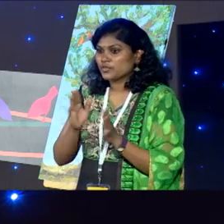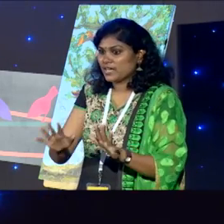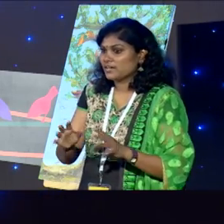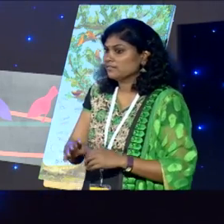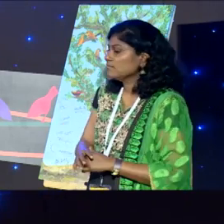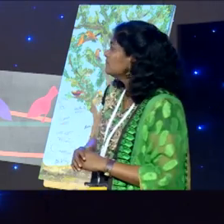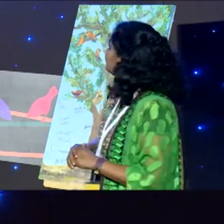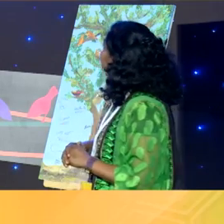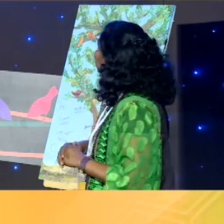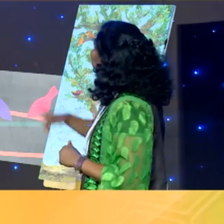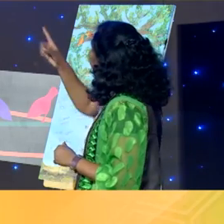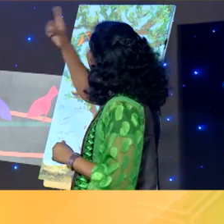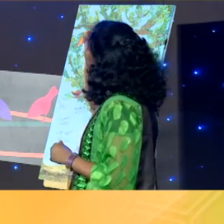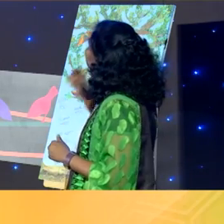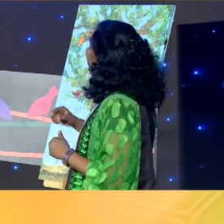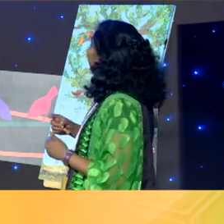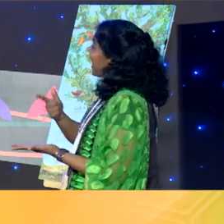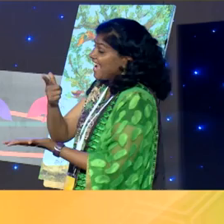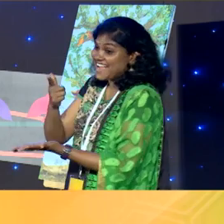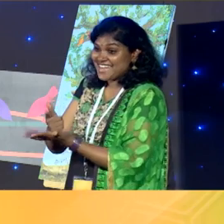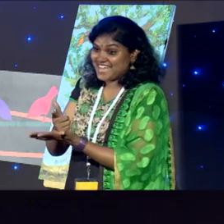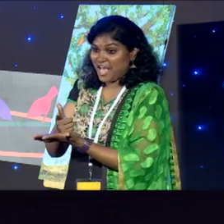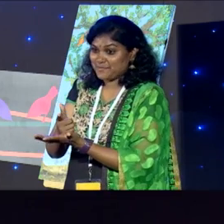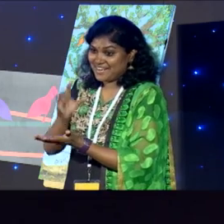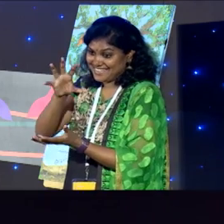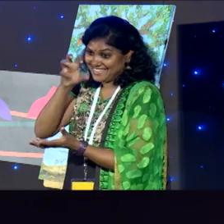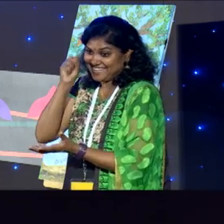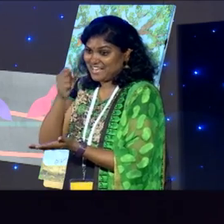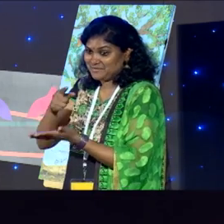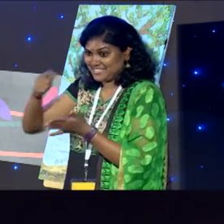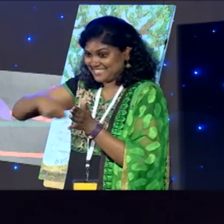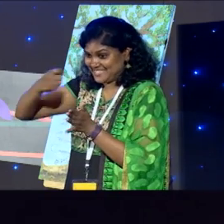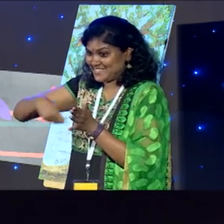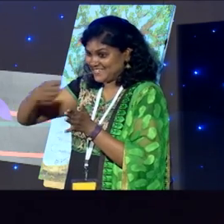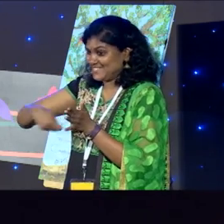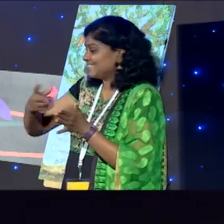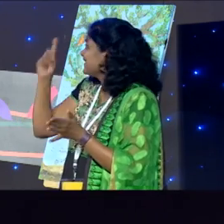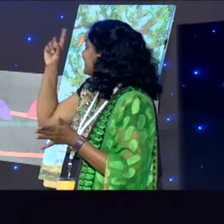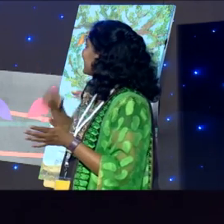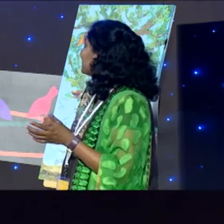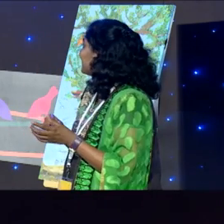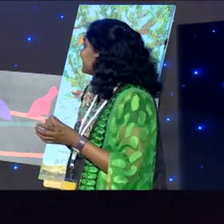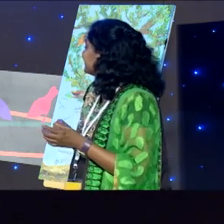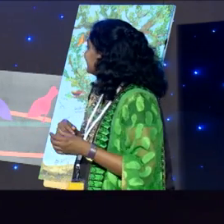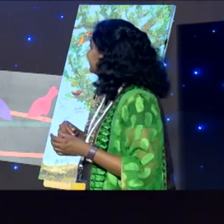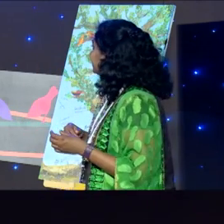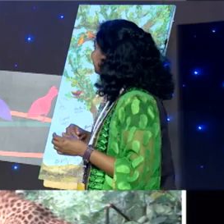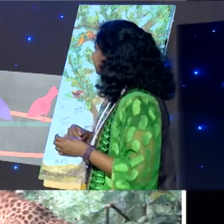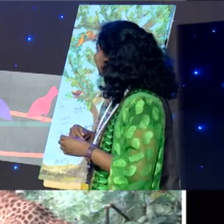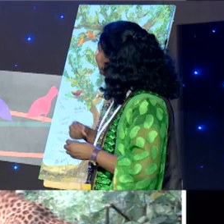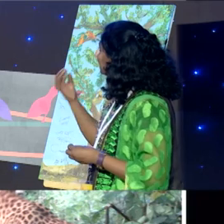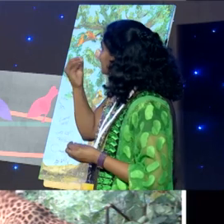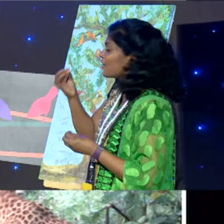that, we started doing intensive camera trapping in corridors around forests in Maharashtra. And these are a few